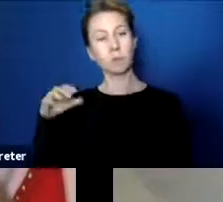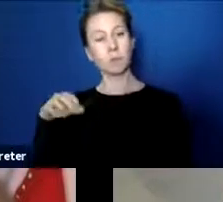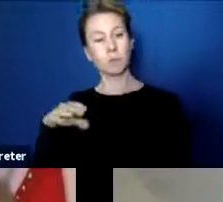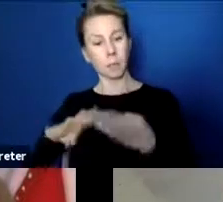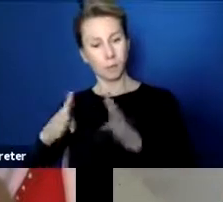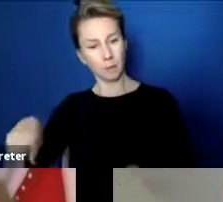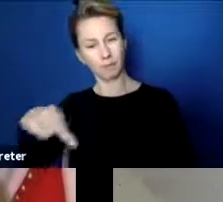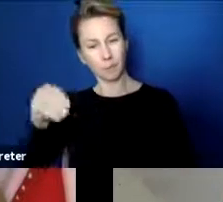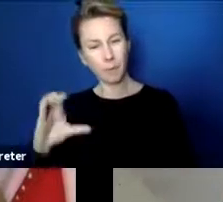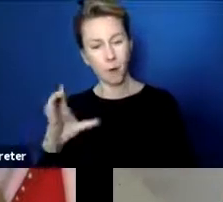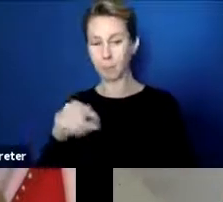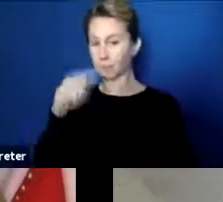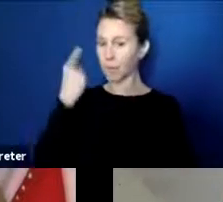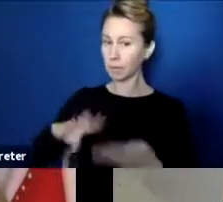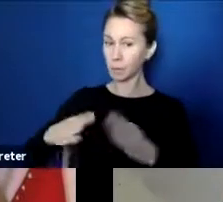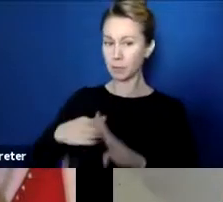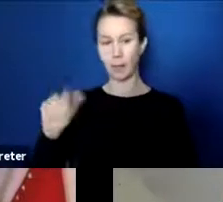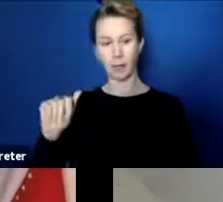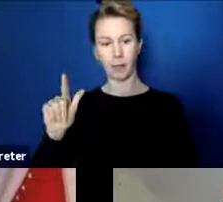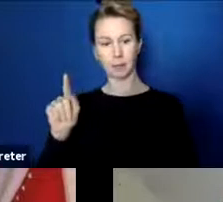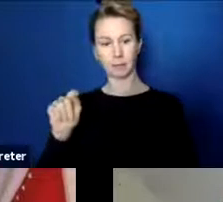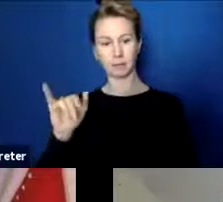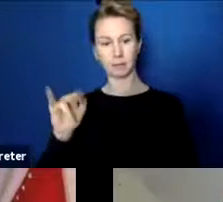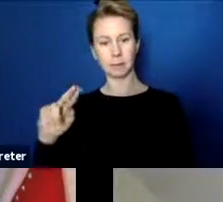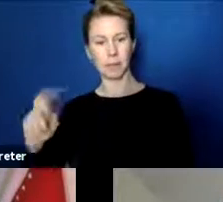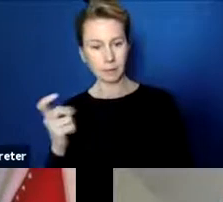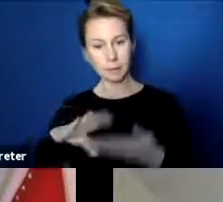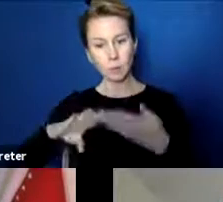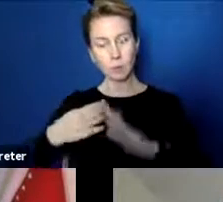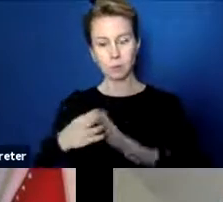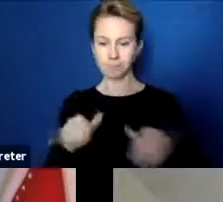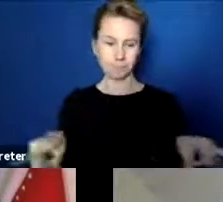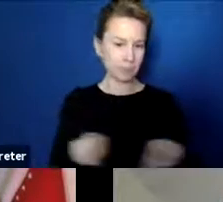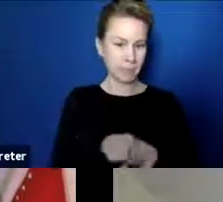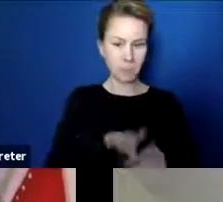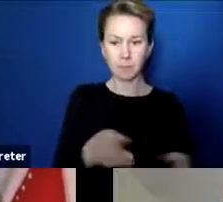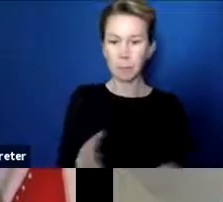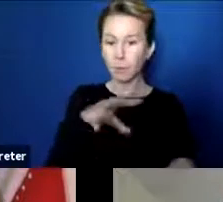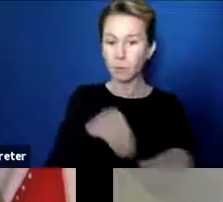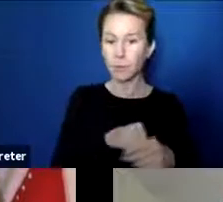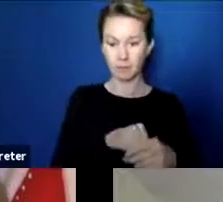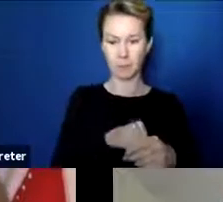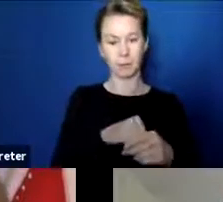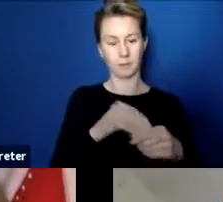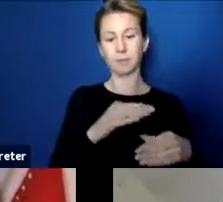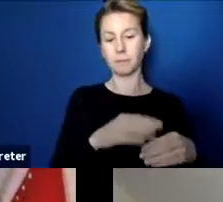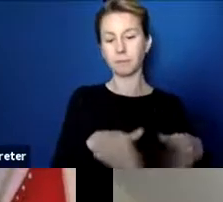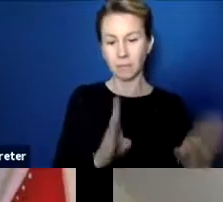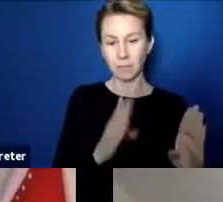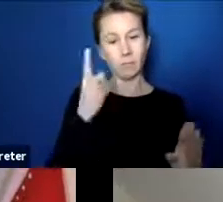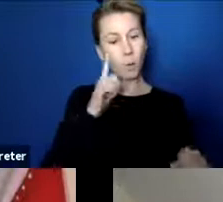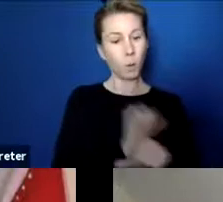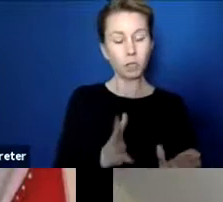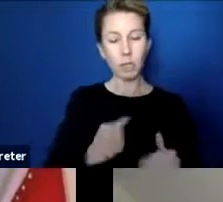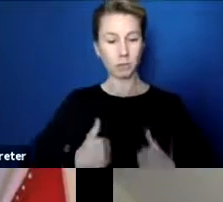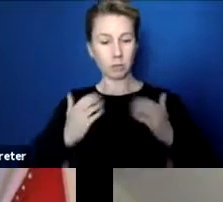to be mindful that the people who are most at risk of contracting and dying from COVID-19 outside of facilities,